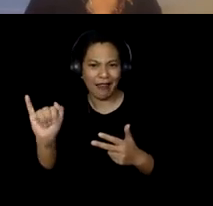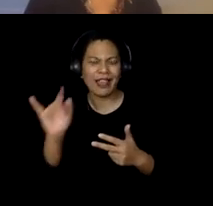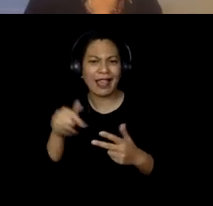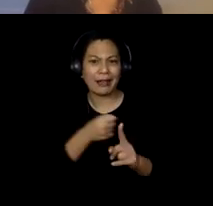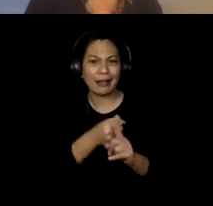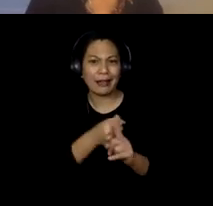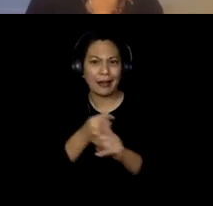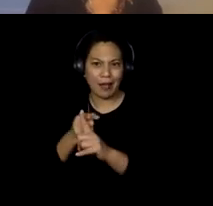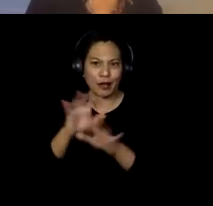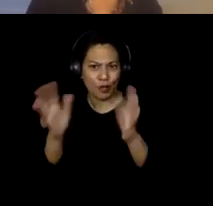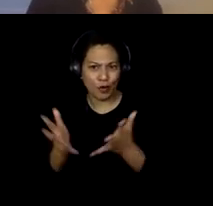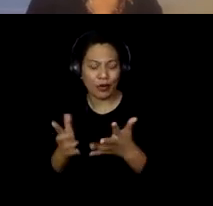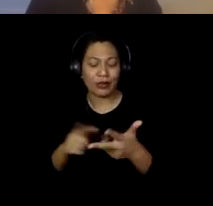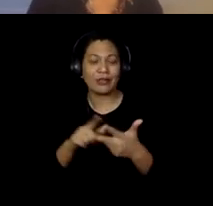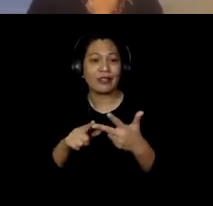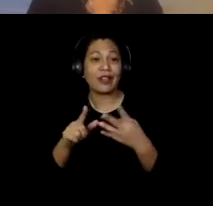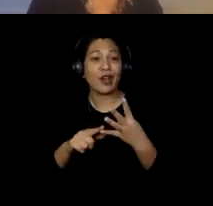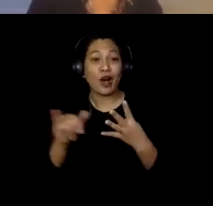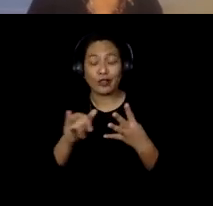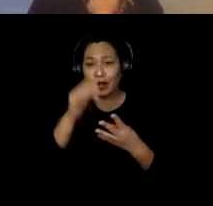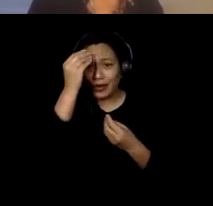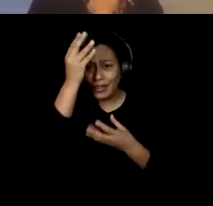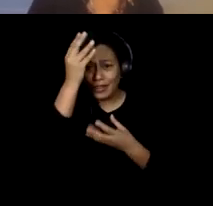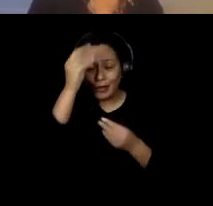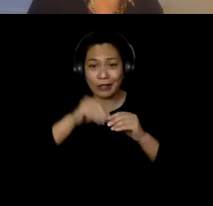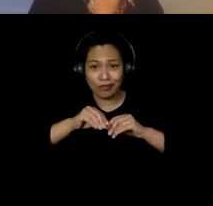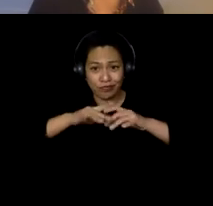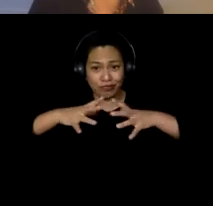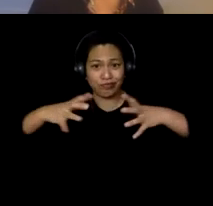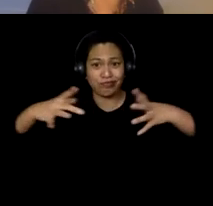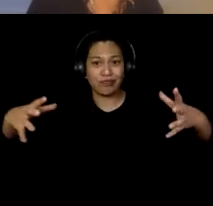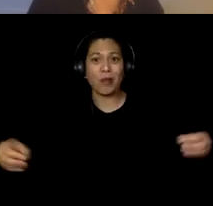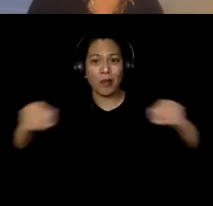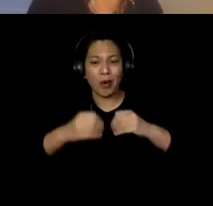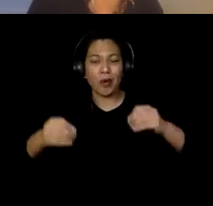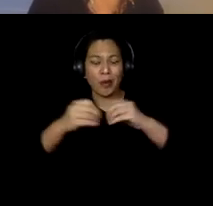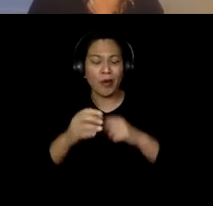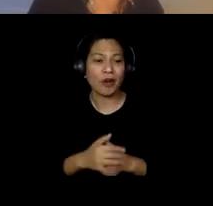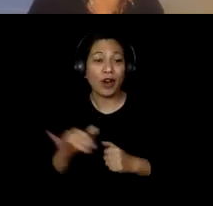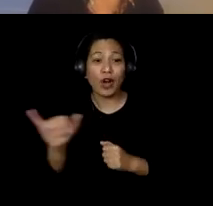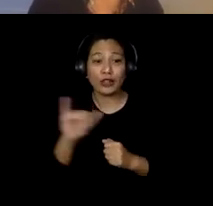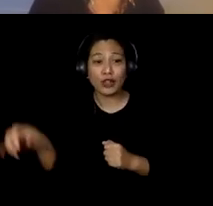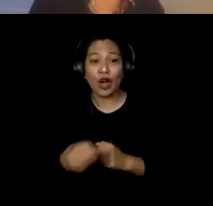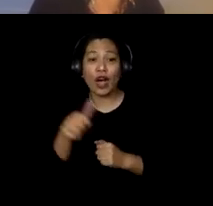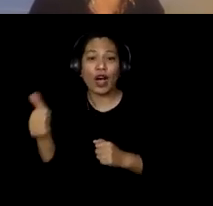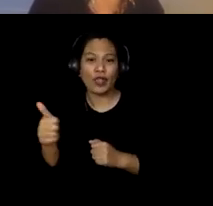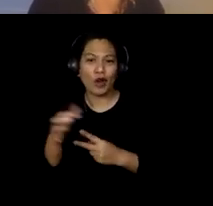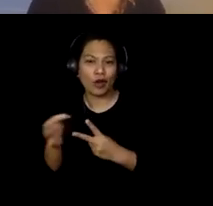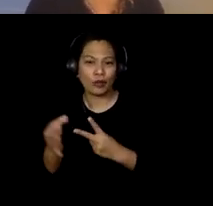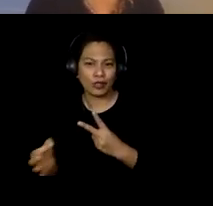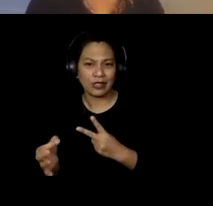worlds, and the exponential growth of content and how it's going to impact us. And finally, a little bit on alternatives to internet